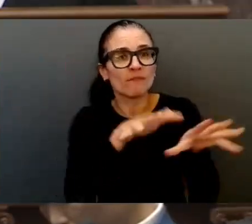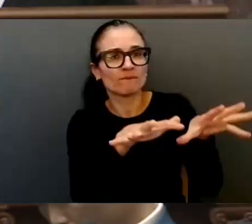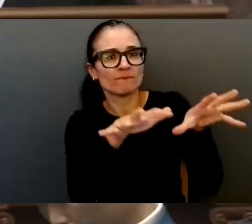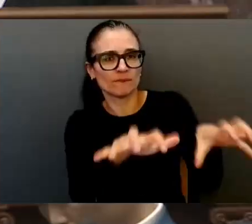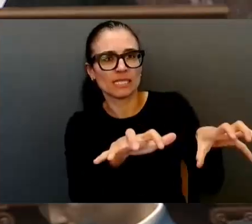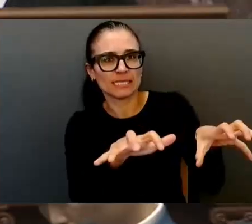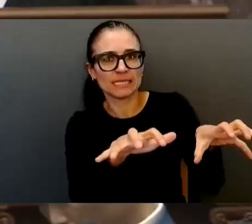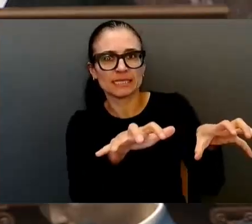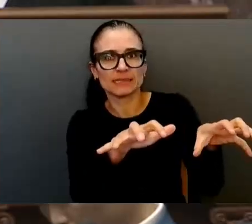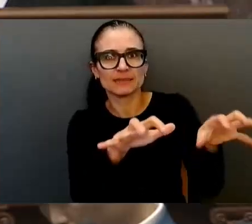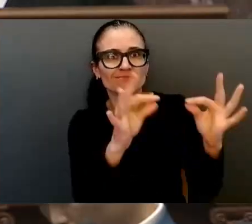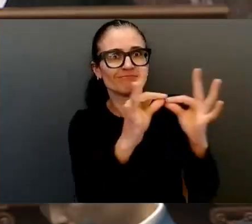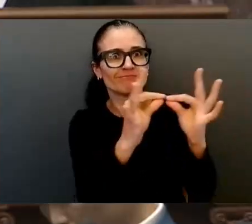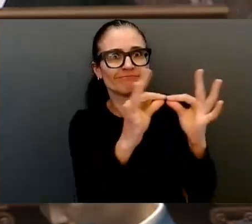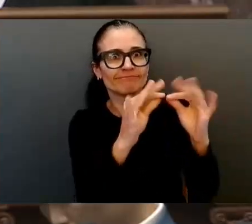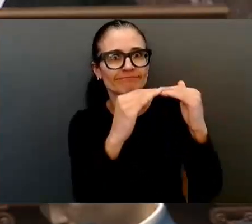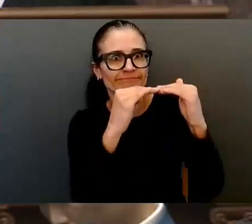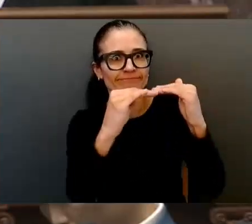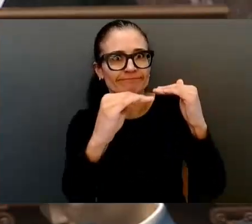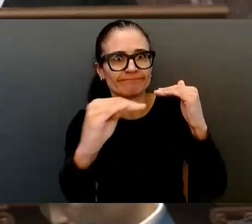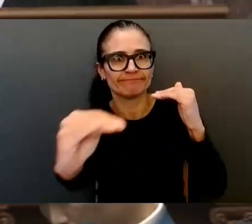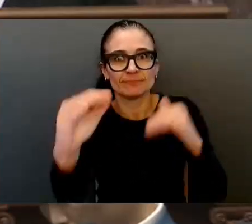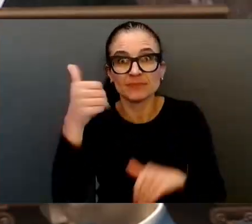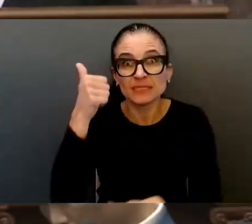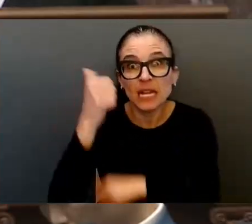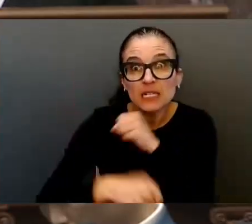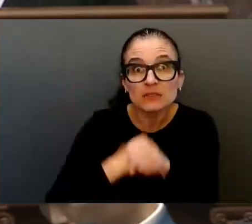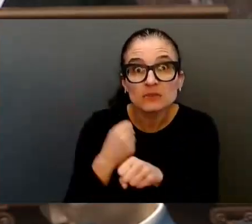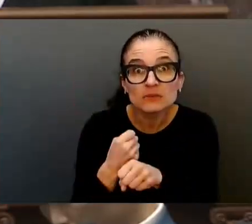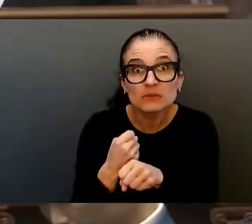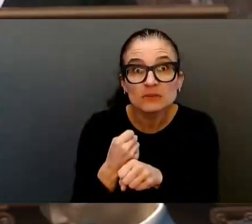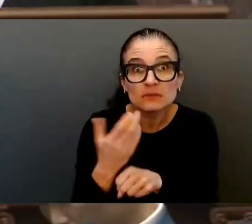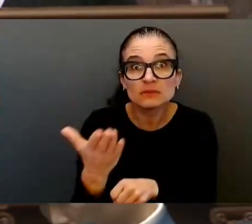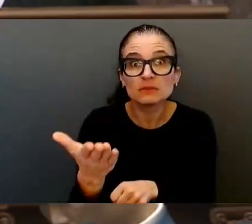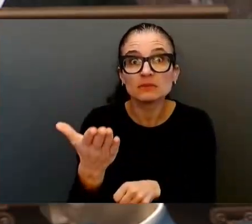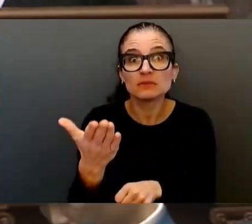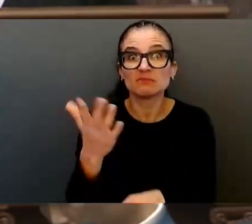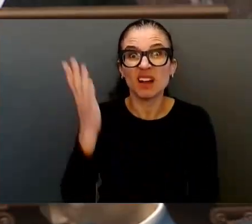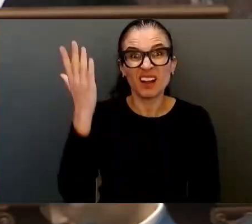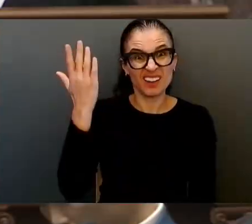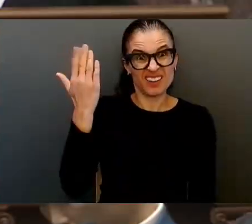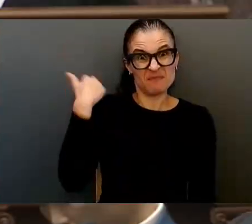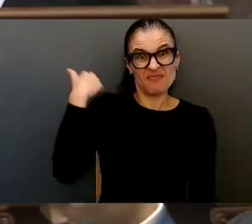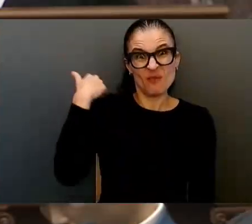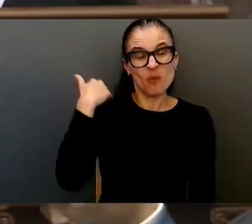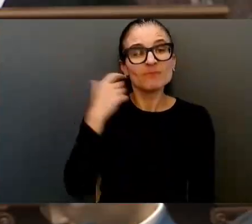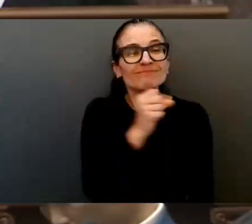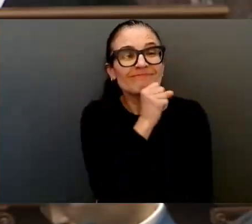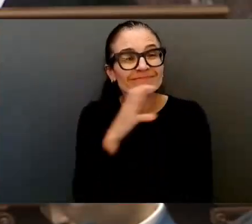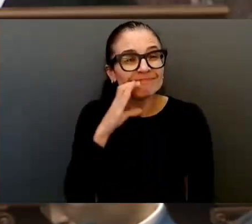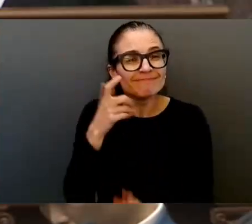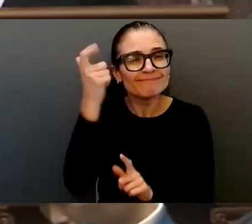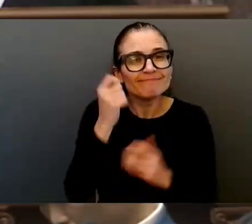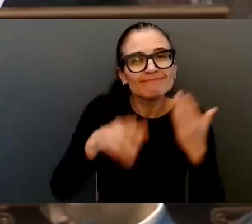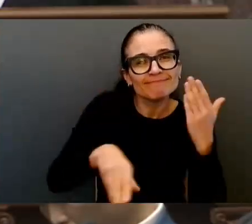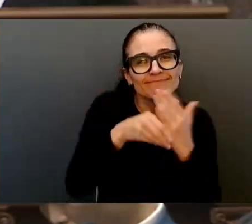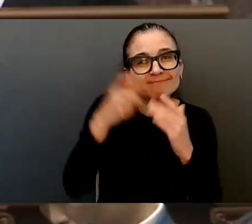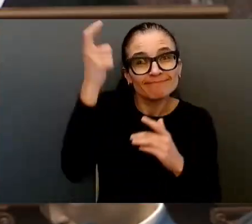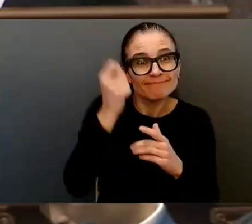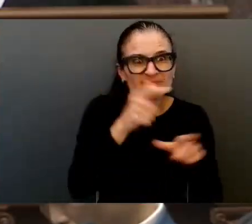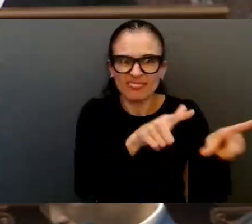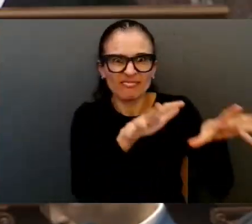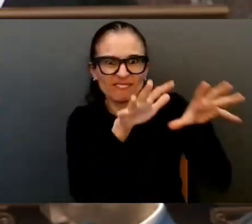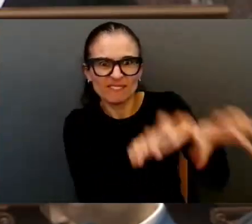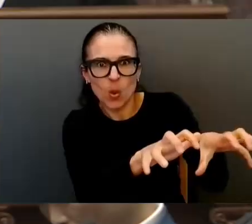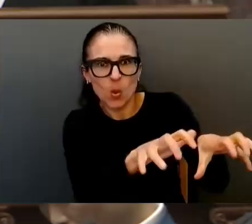Where before the senior supplement had been frozen again, we doubled it and then expanded it again. And